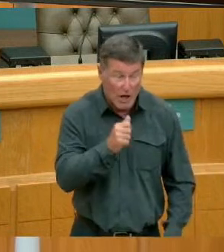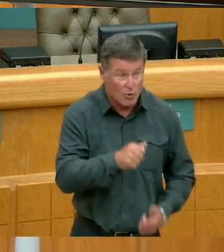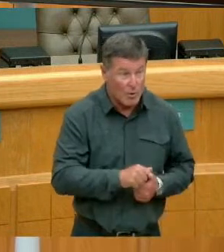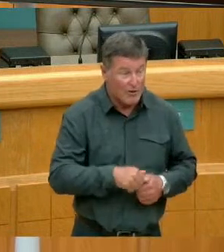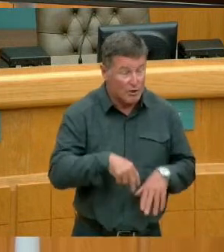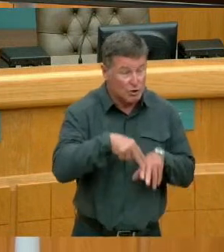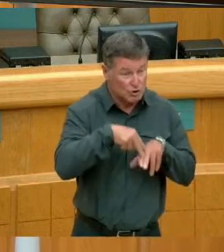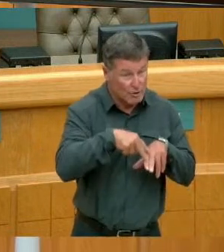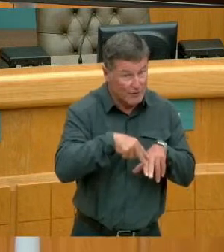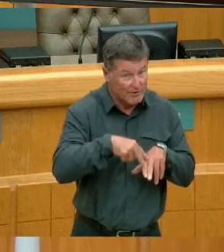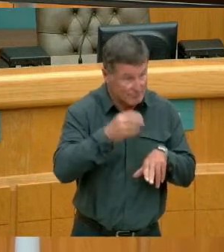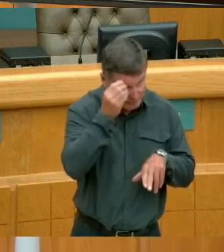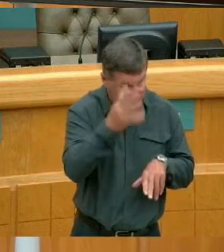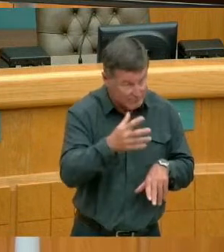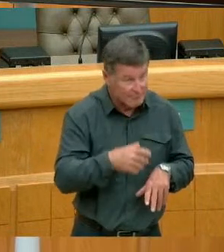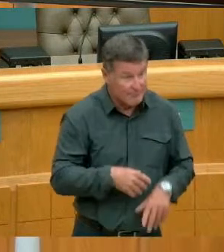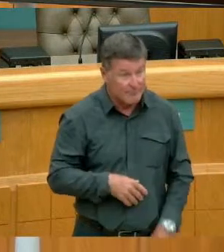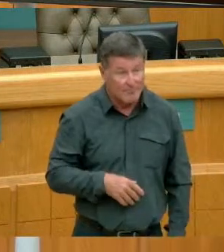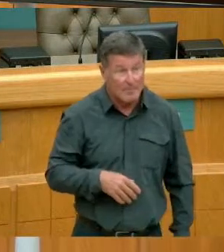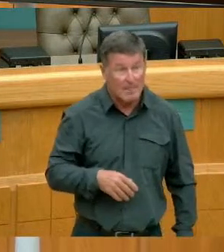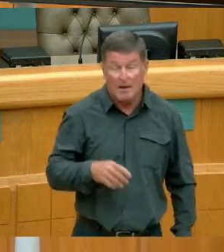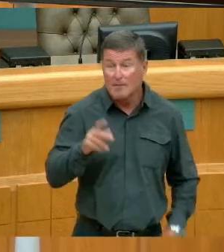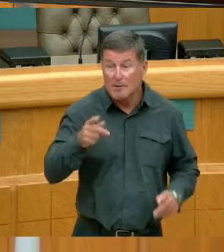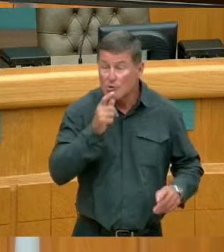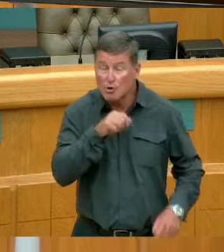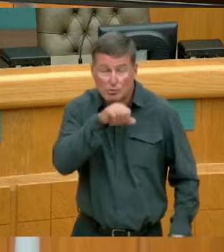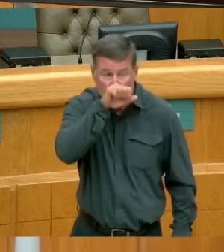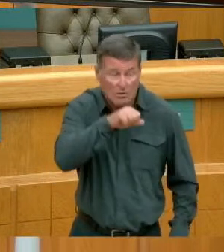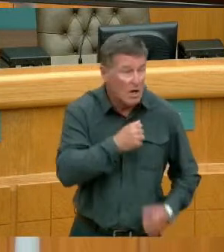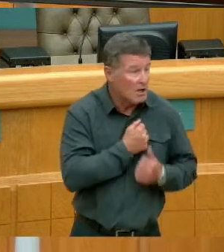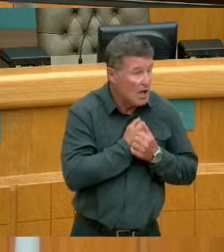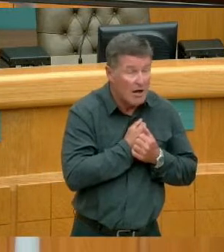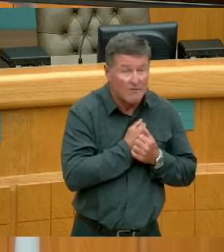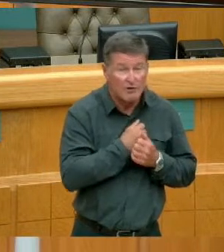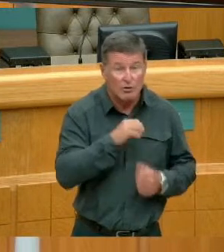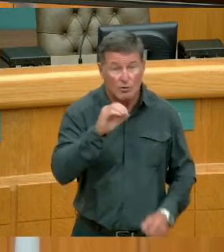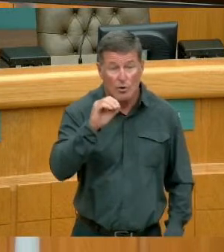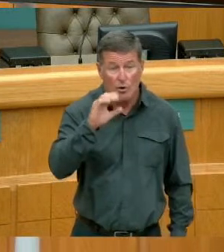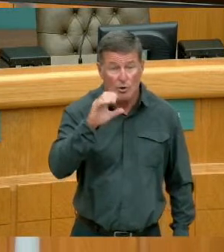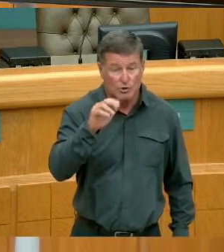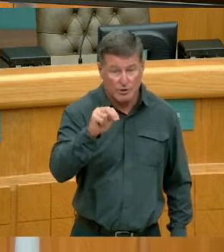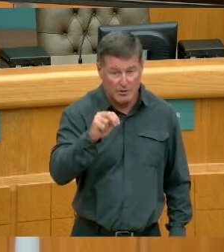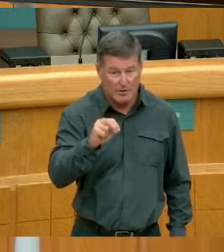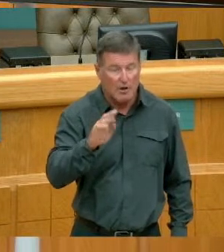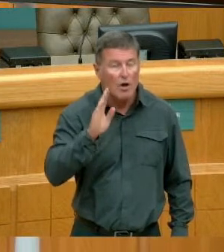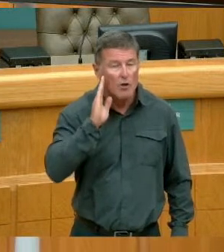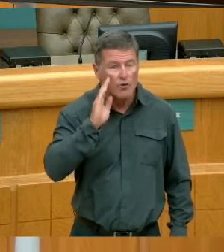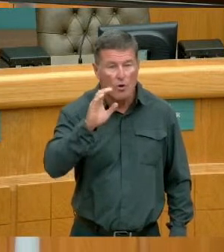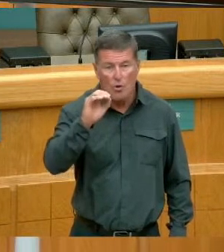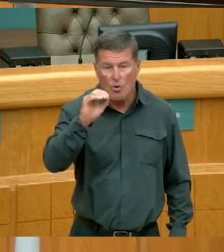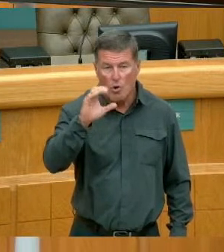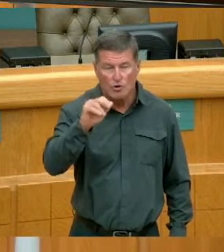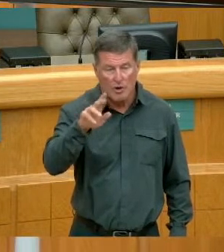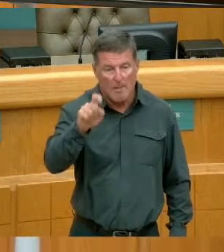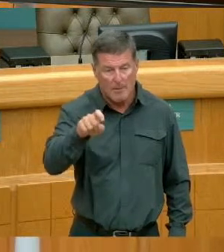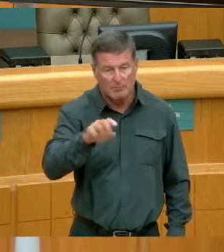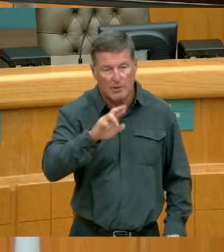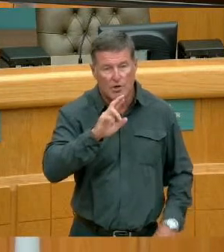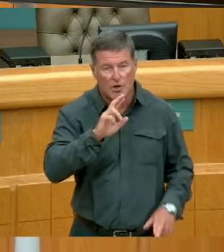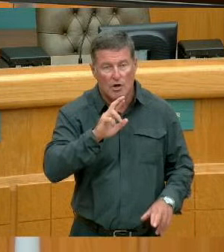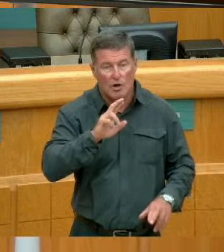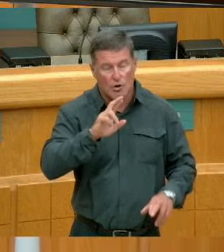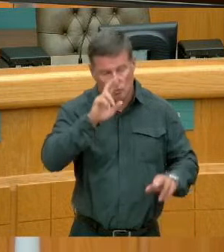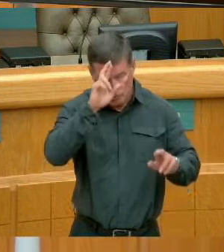tell everybody that loves the ocean as much as you do, that the ocean is to be respected and to